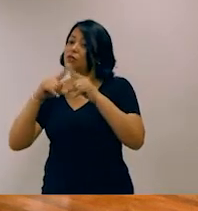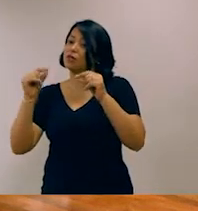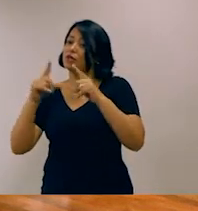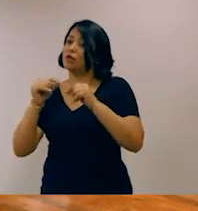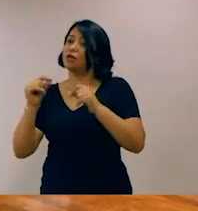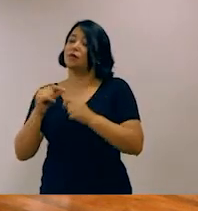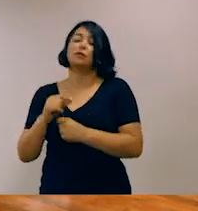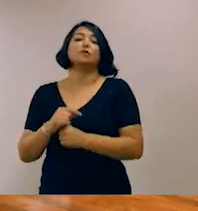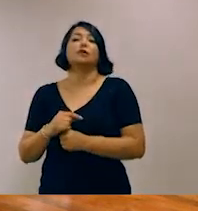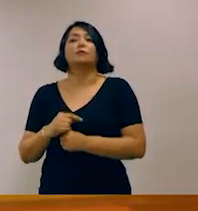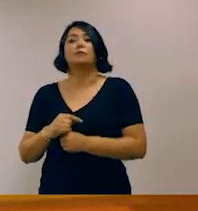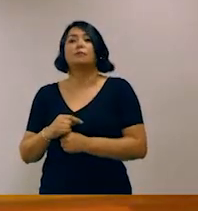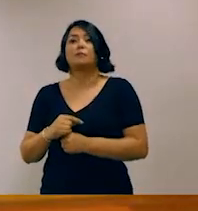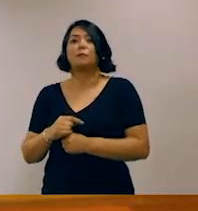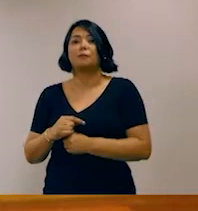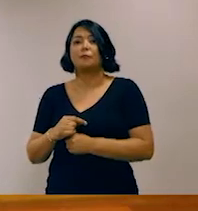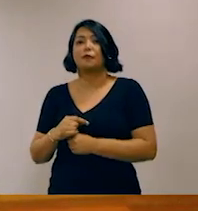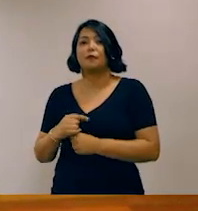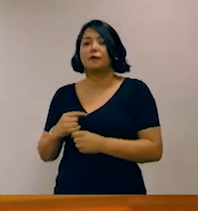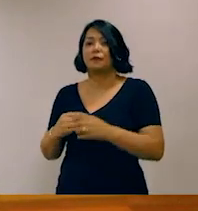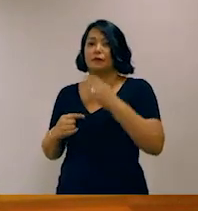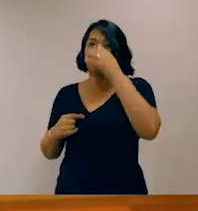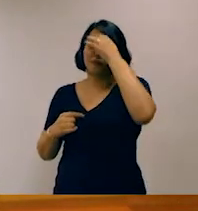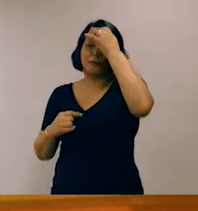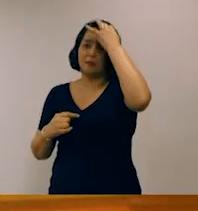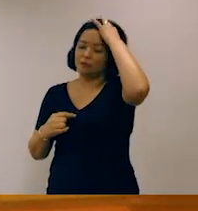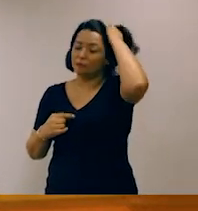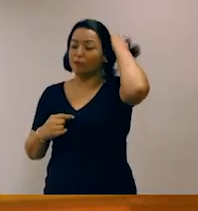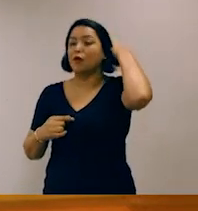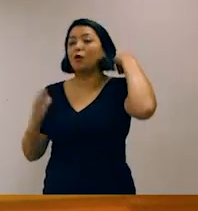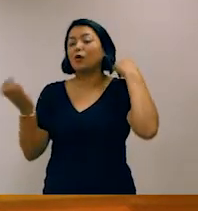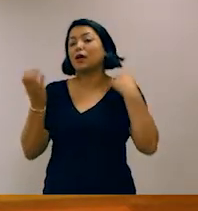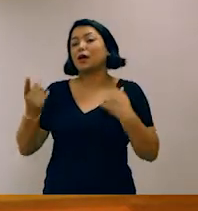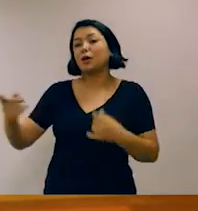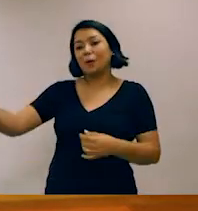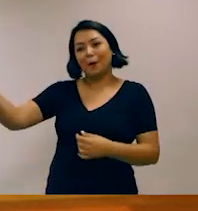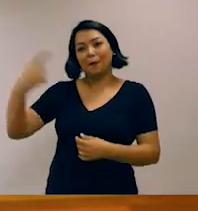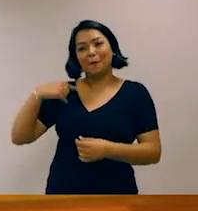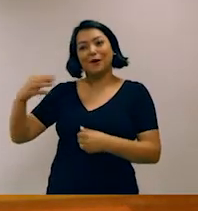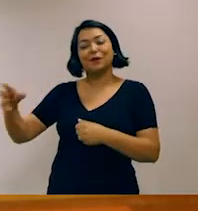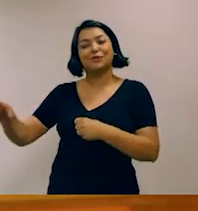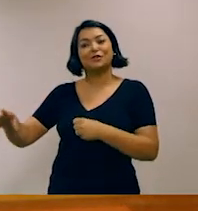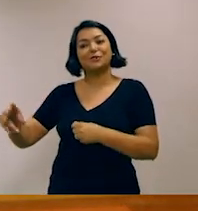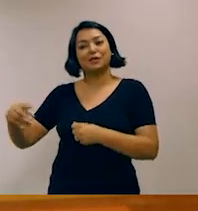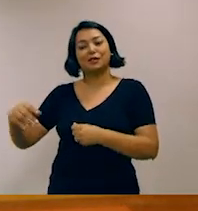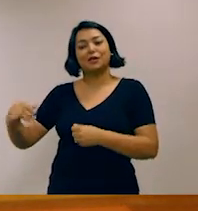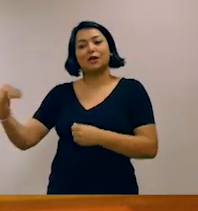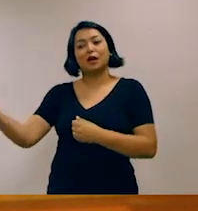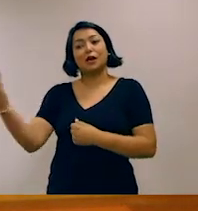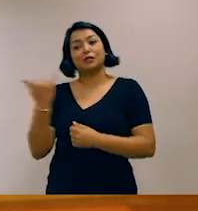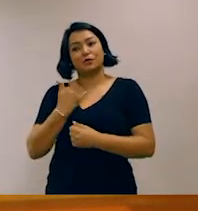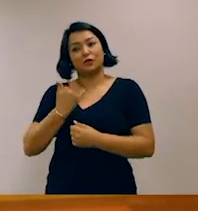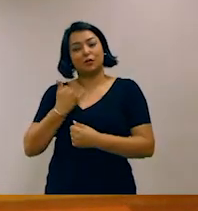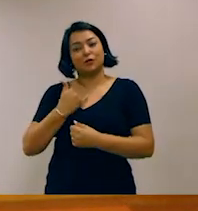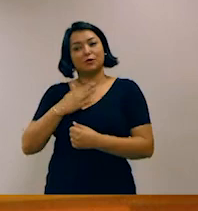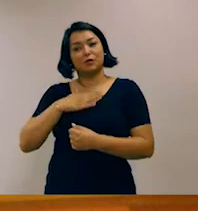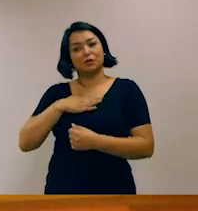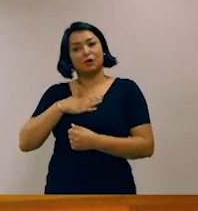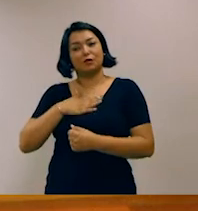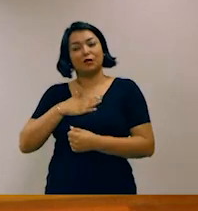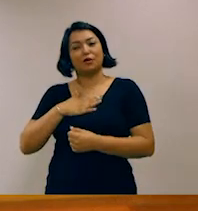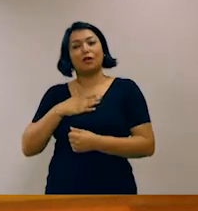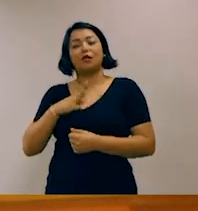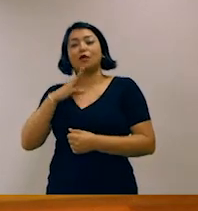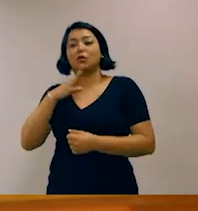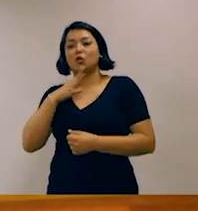But if we have good documents, so the person who asked this, please send it to me. And it's always good for me to get